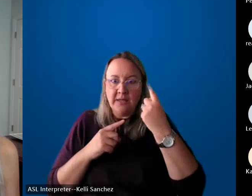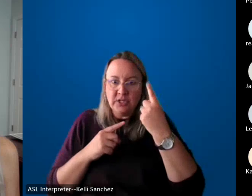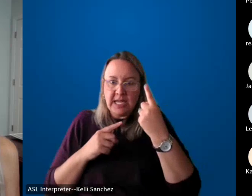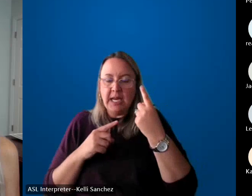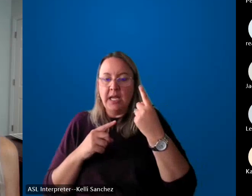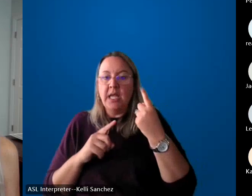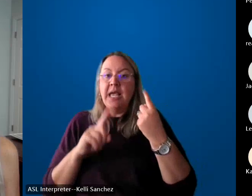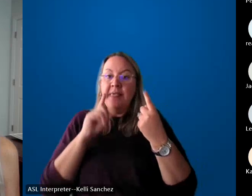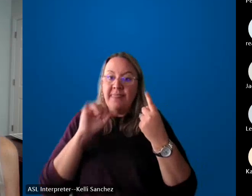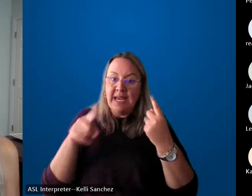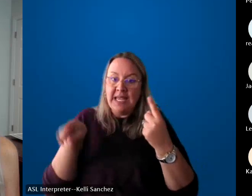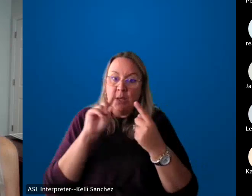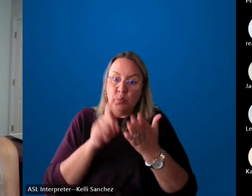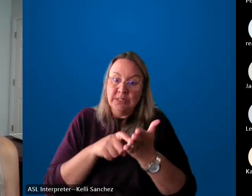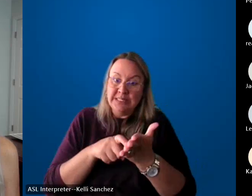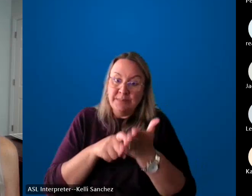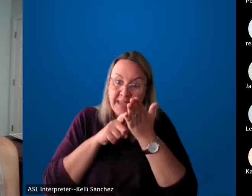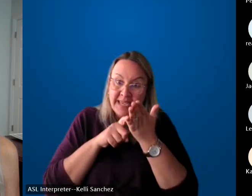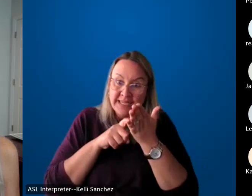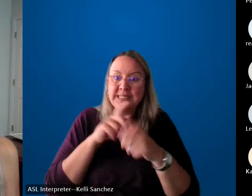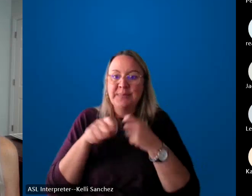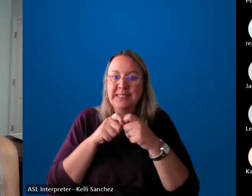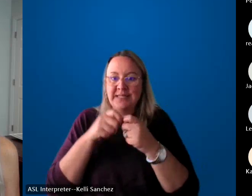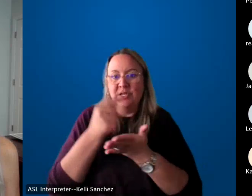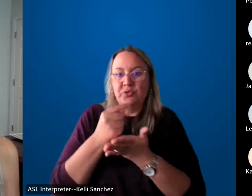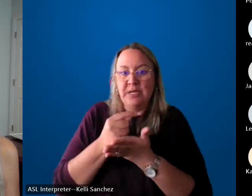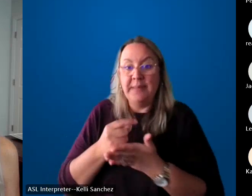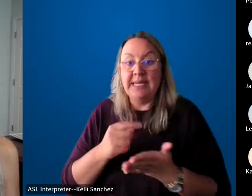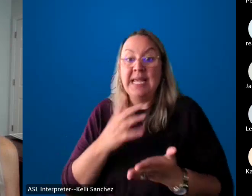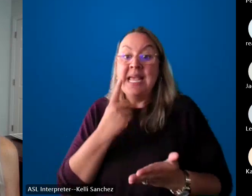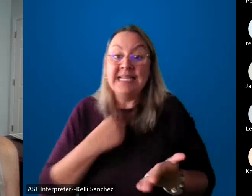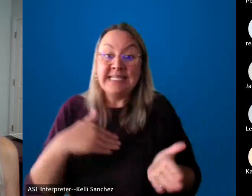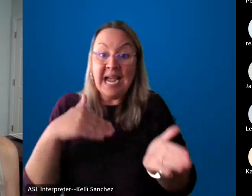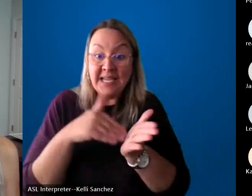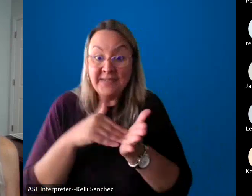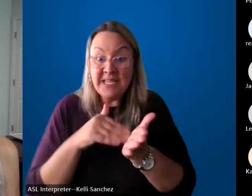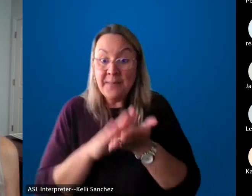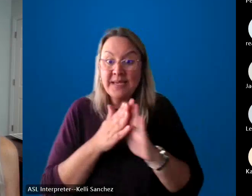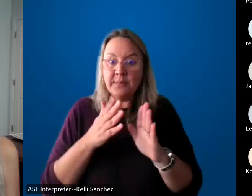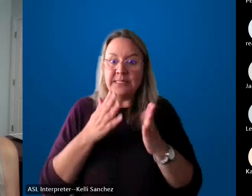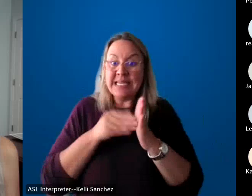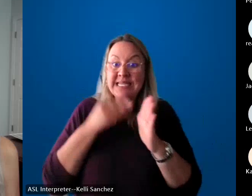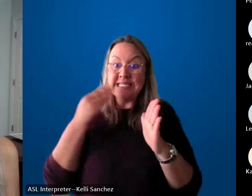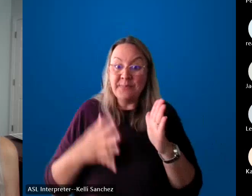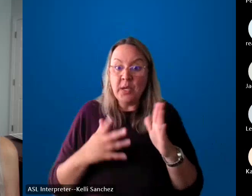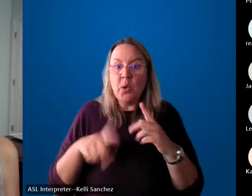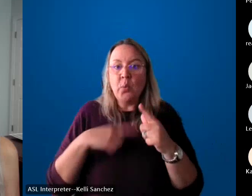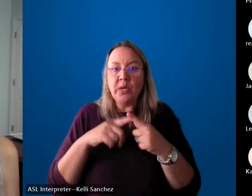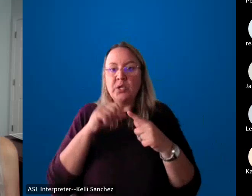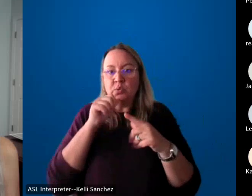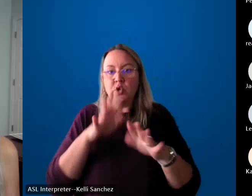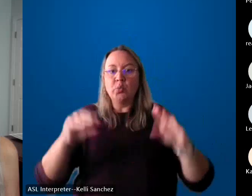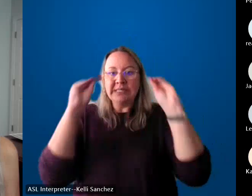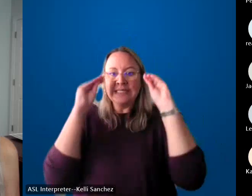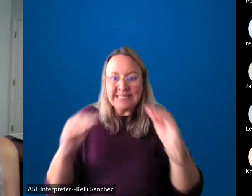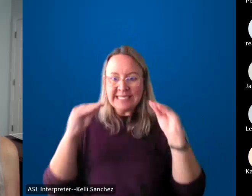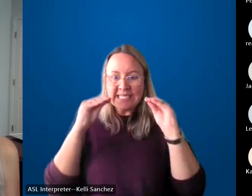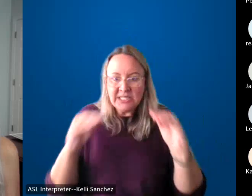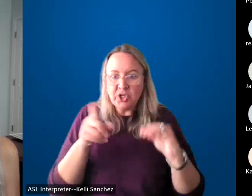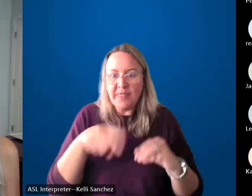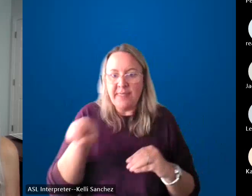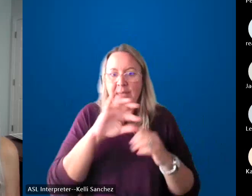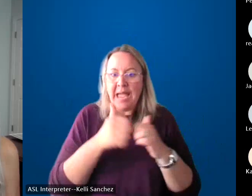it demands for treatment. Diabetes becomes expensive when you don't teach an individual how to